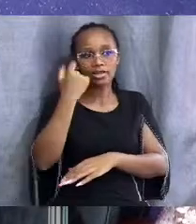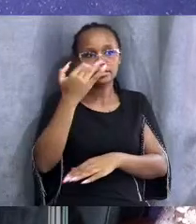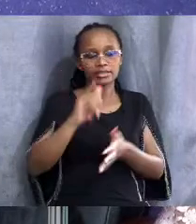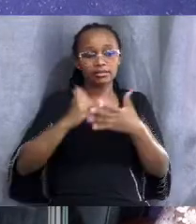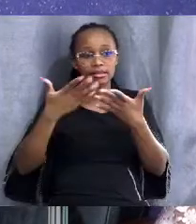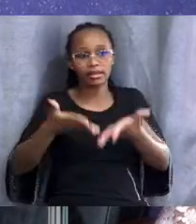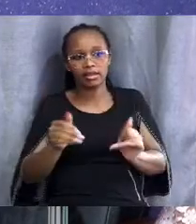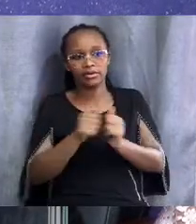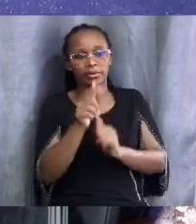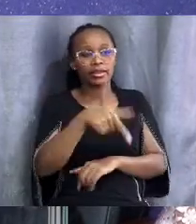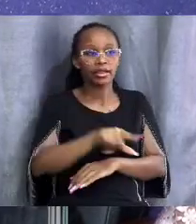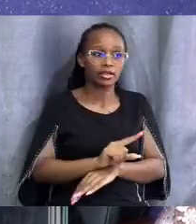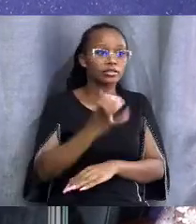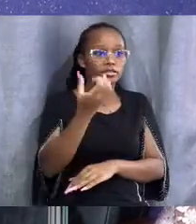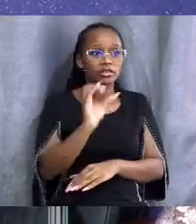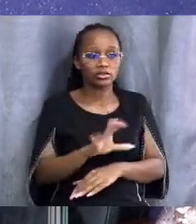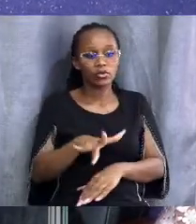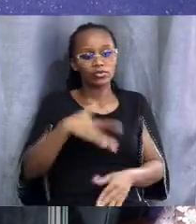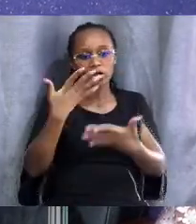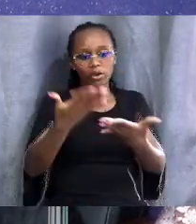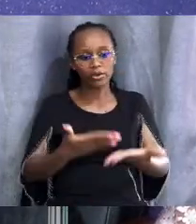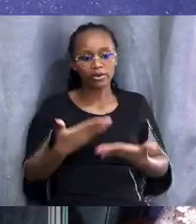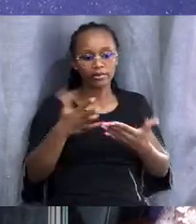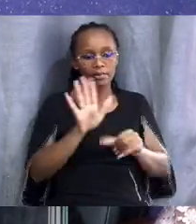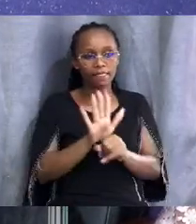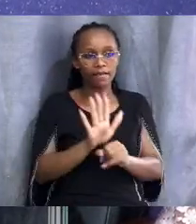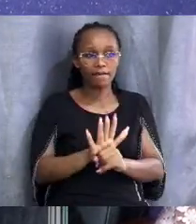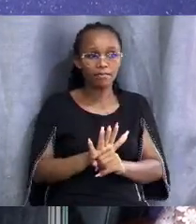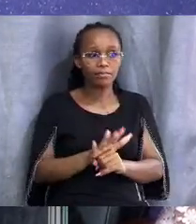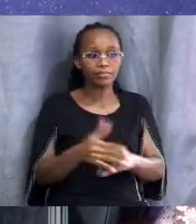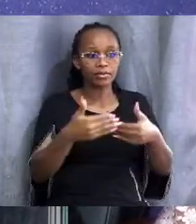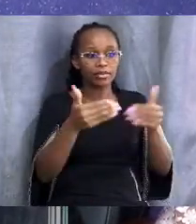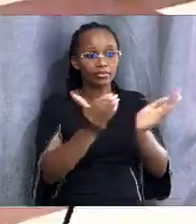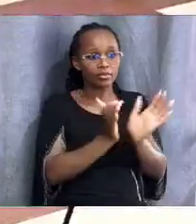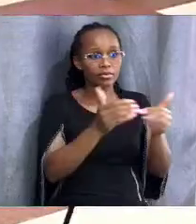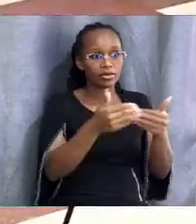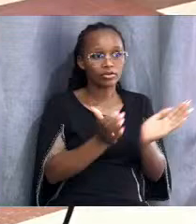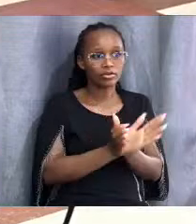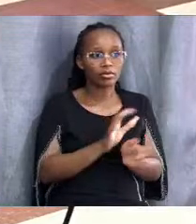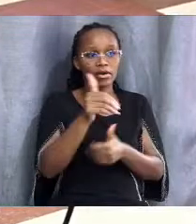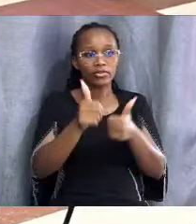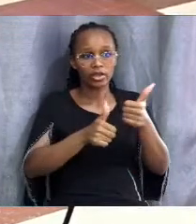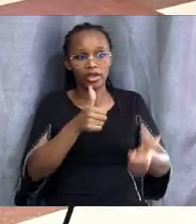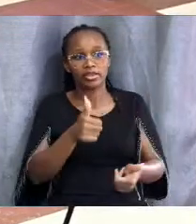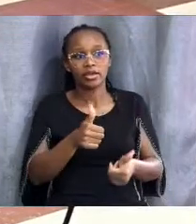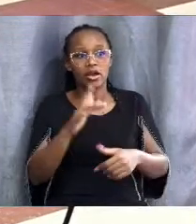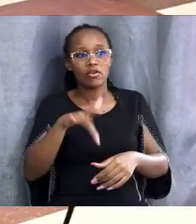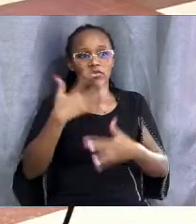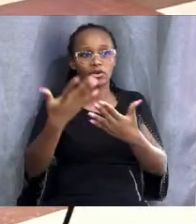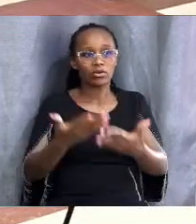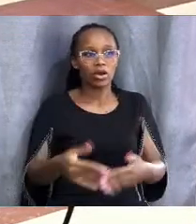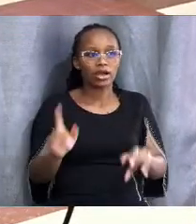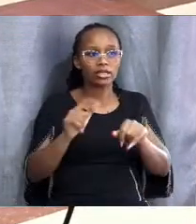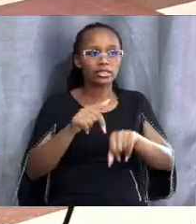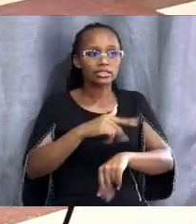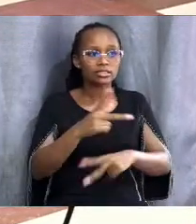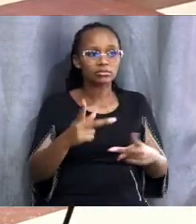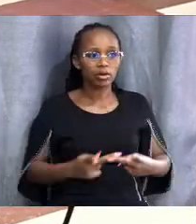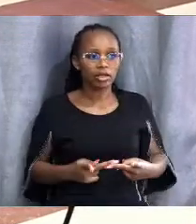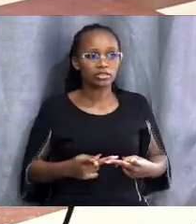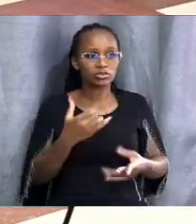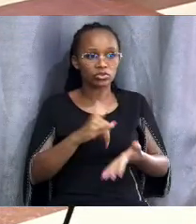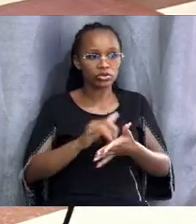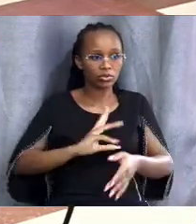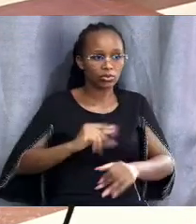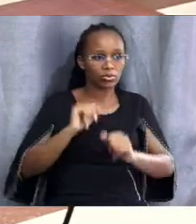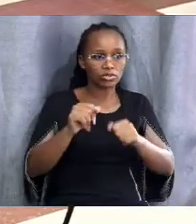are there. So feel welcome. The family of the last, feel welcome at this place so